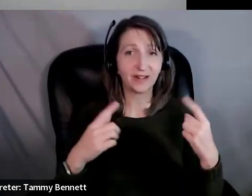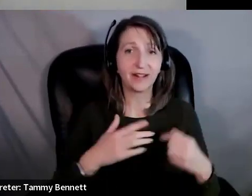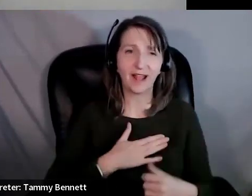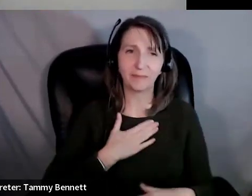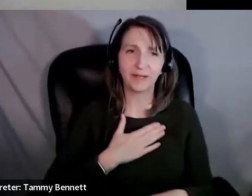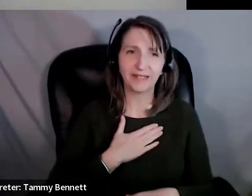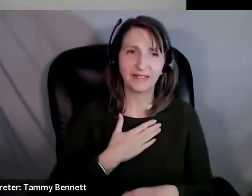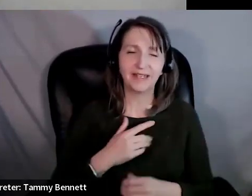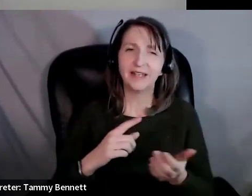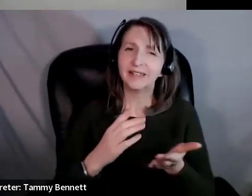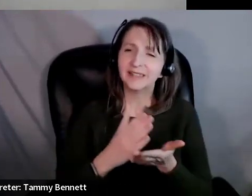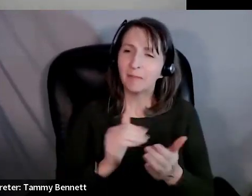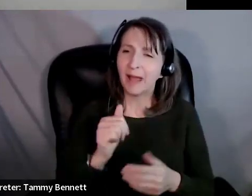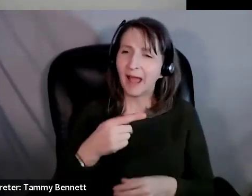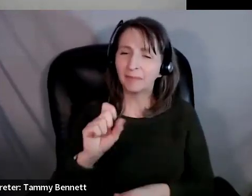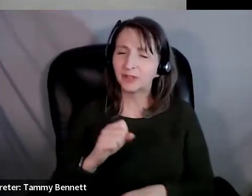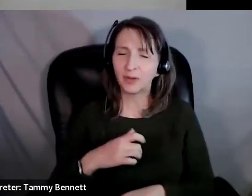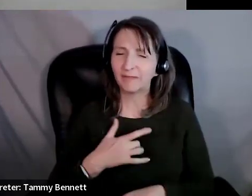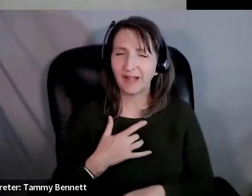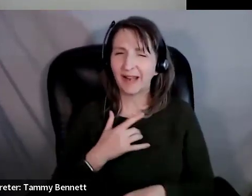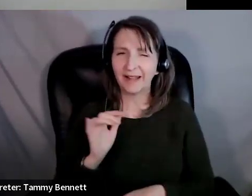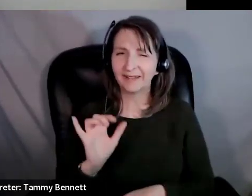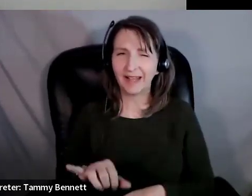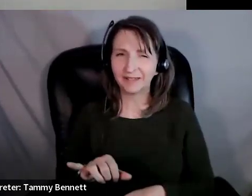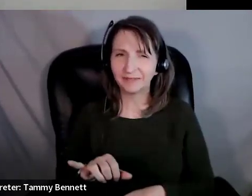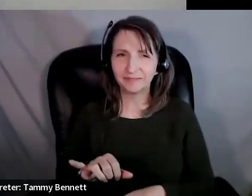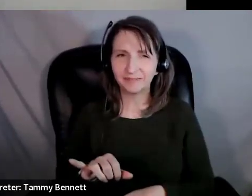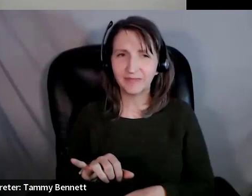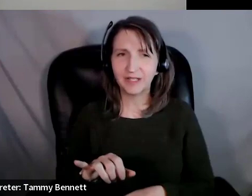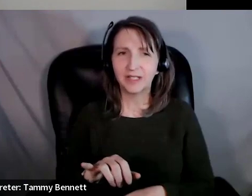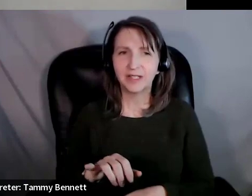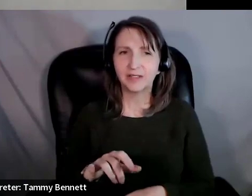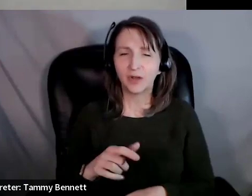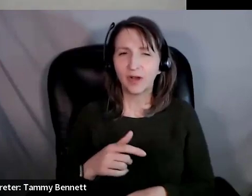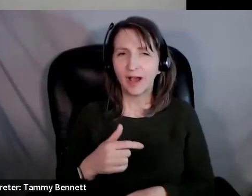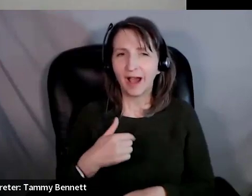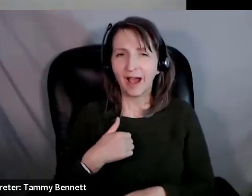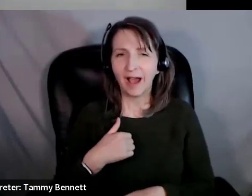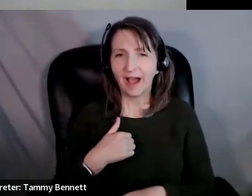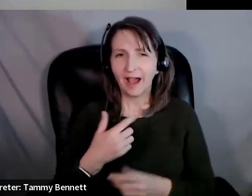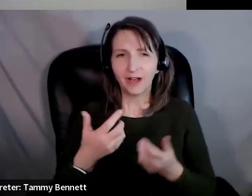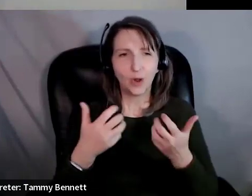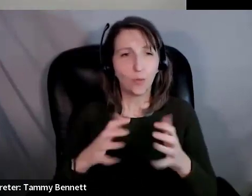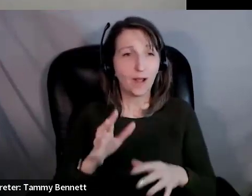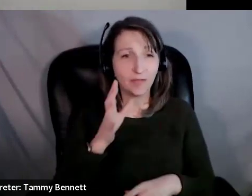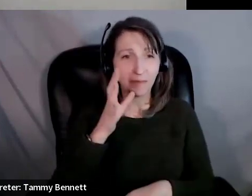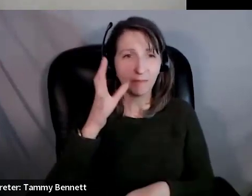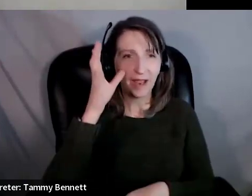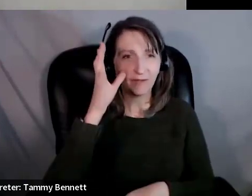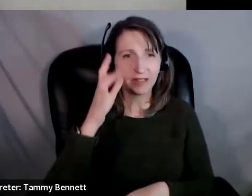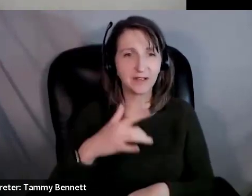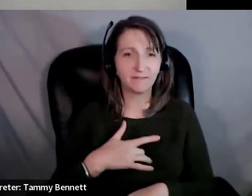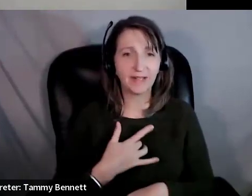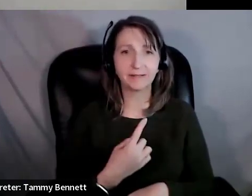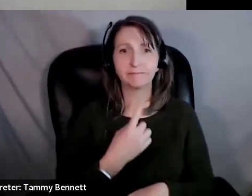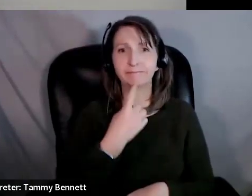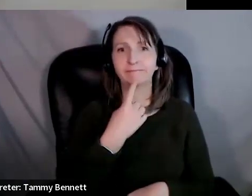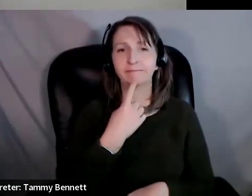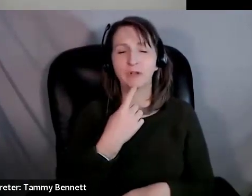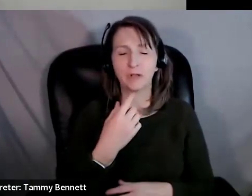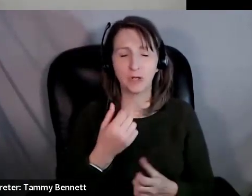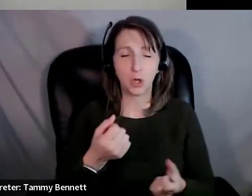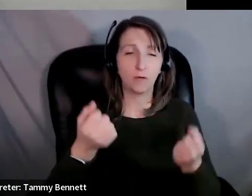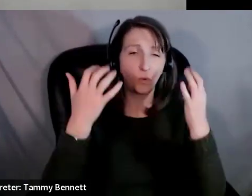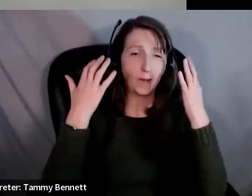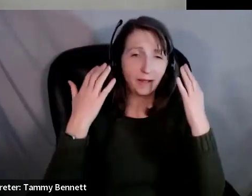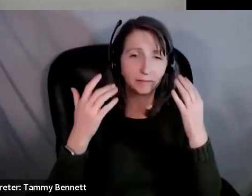I don't always feel that with certain apps. And I do keep that in mind when I'm working with them because I don't want the parent to, from the gate, they're like, this is really hard or there's